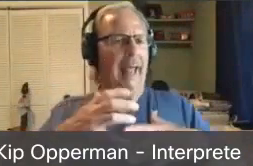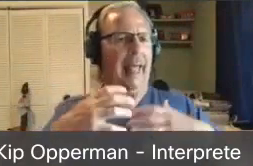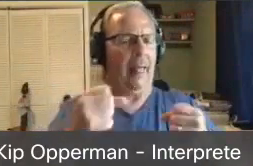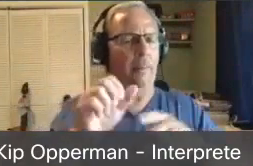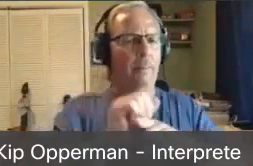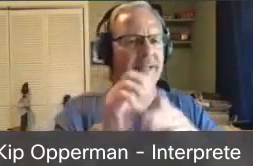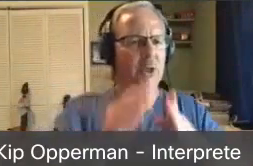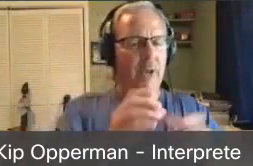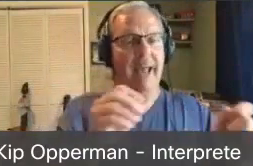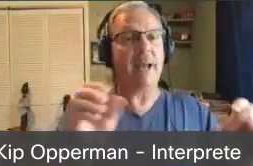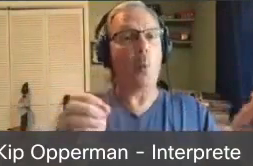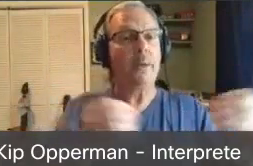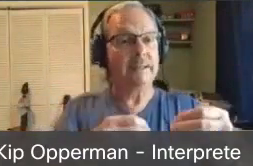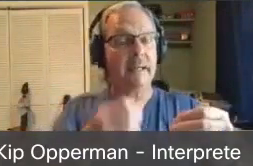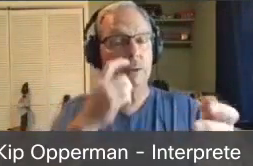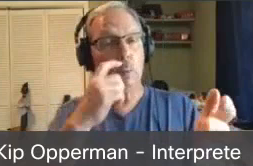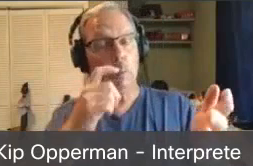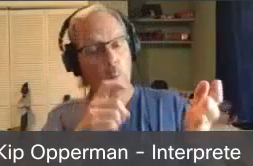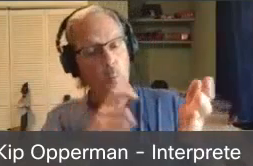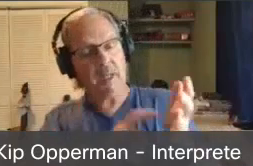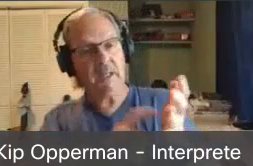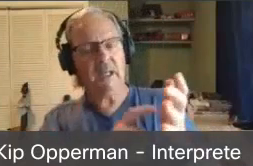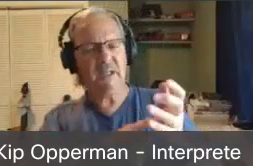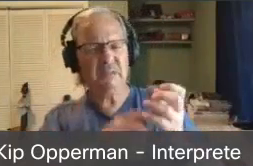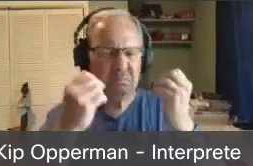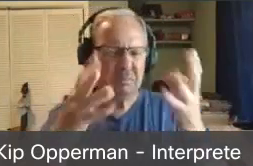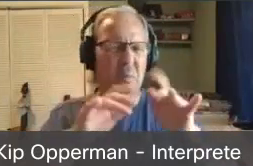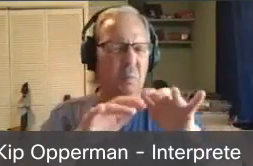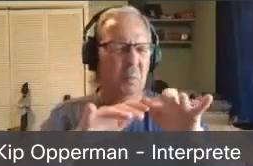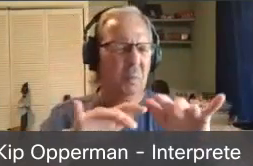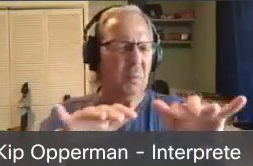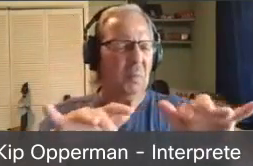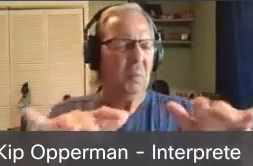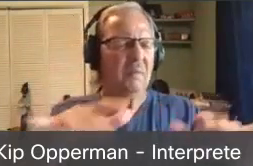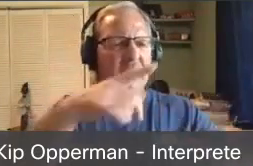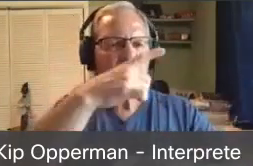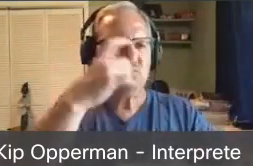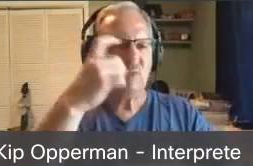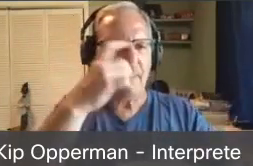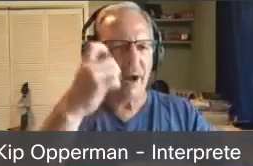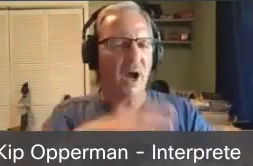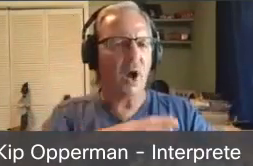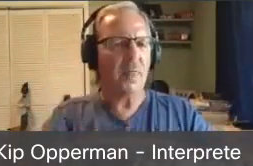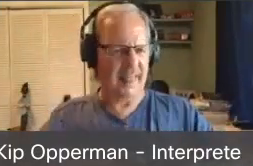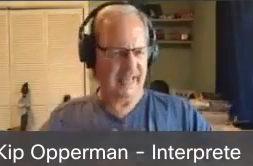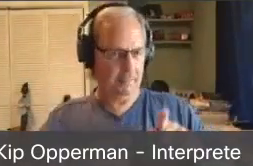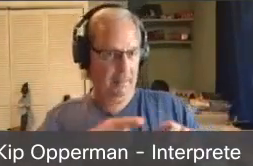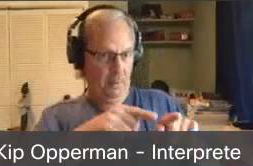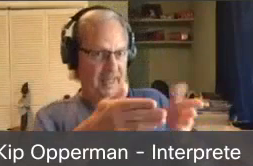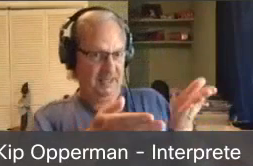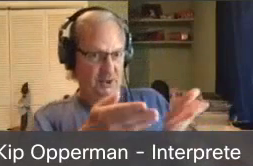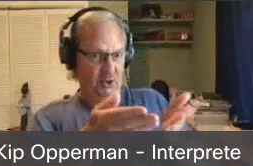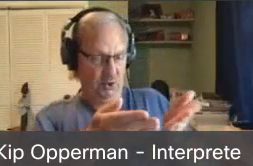and organizations to recognize the prevalence and pervasive impact of trauma on the lives of people they serve and